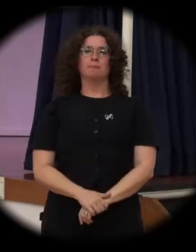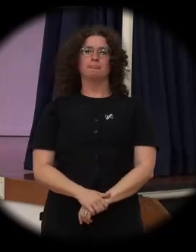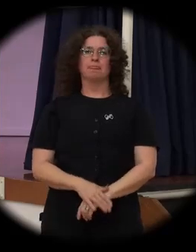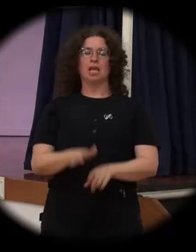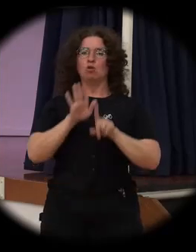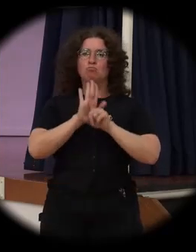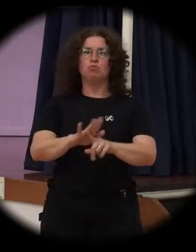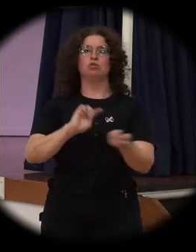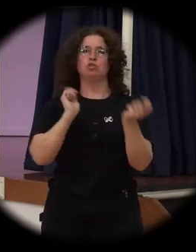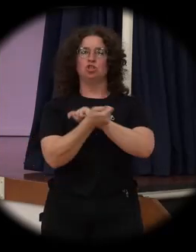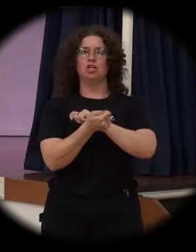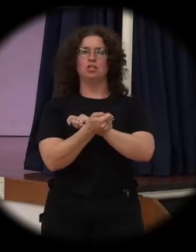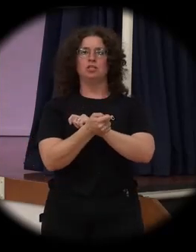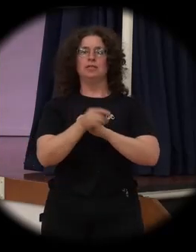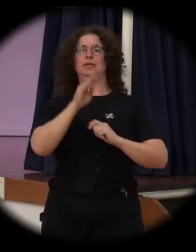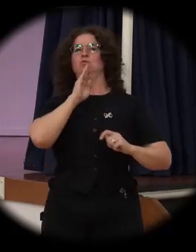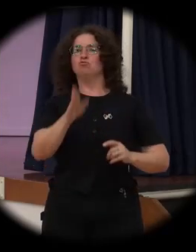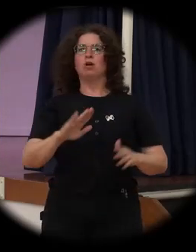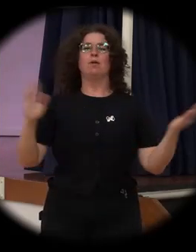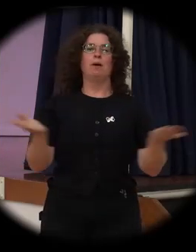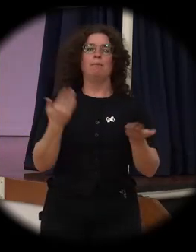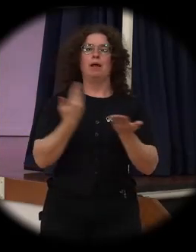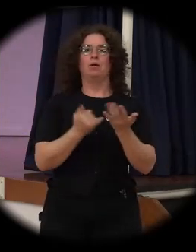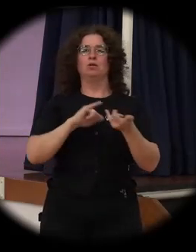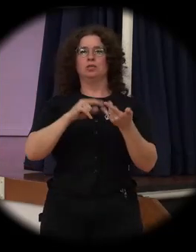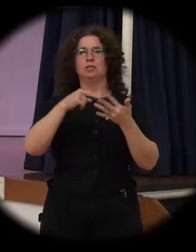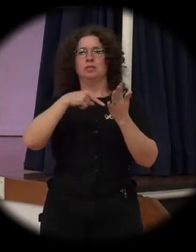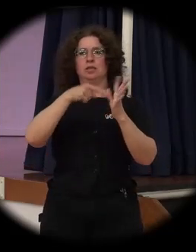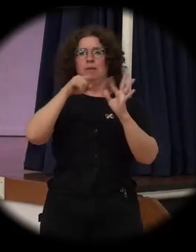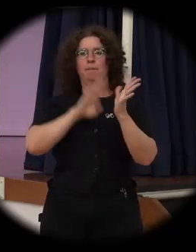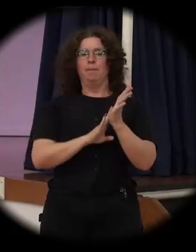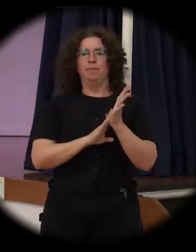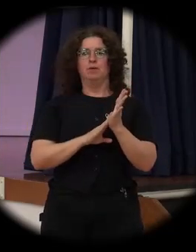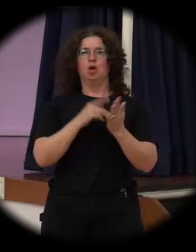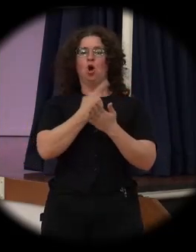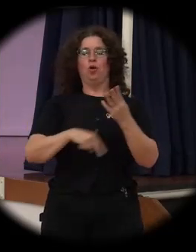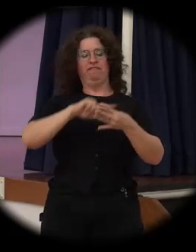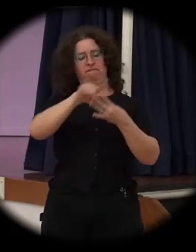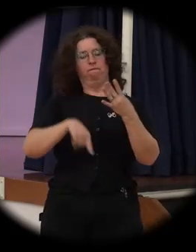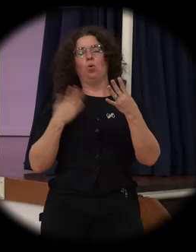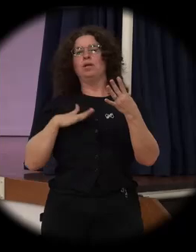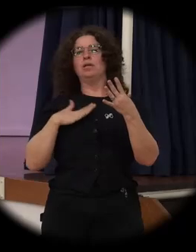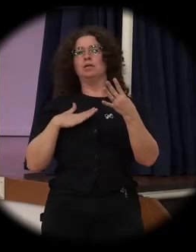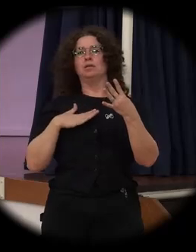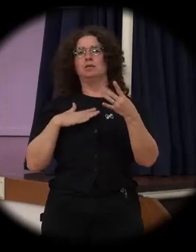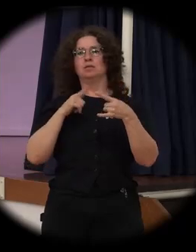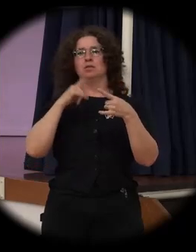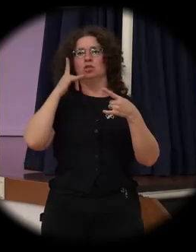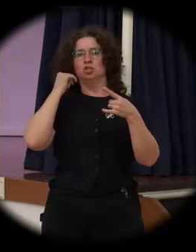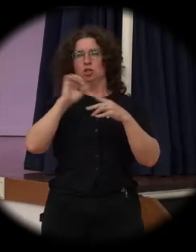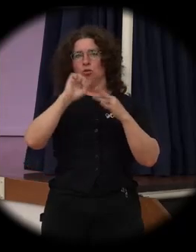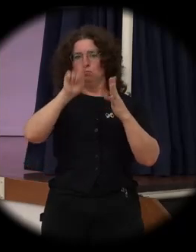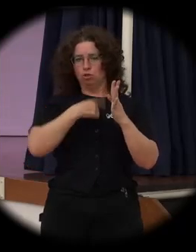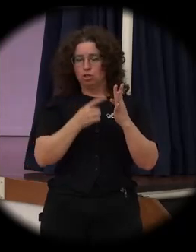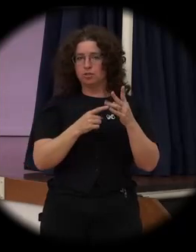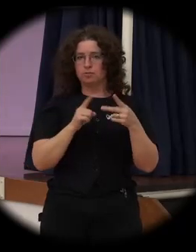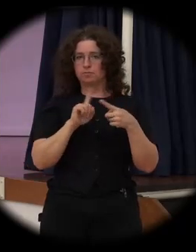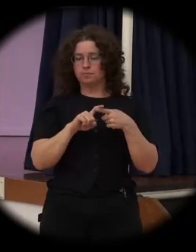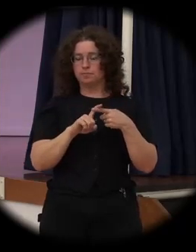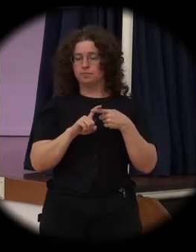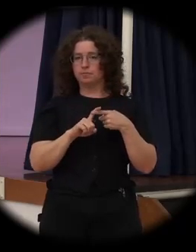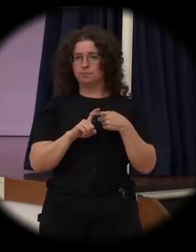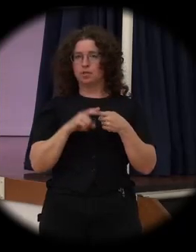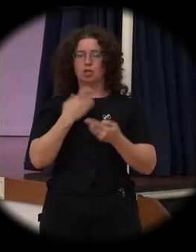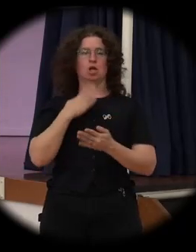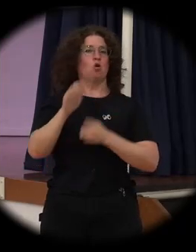push a change and then it's available to play in a build on Steam, just has to do 4 things. Check out the project on your, this is again on